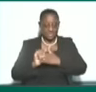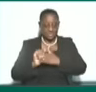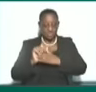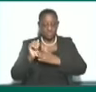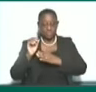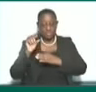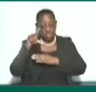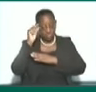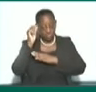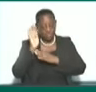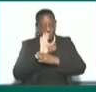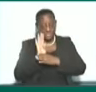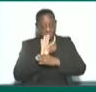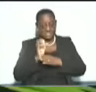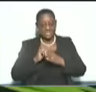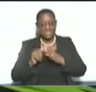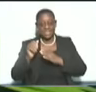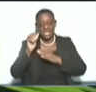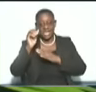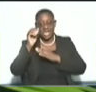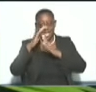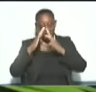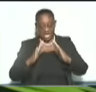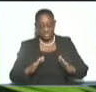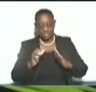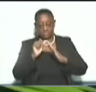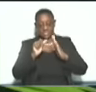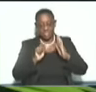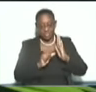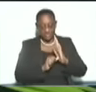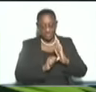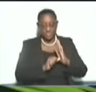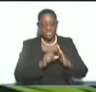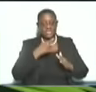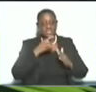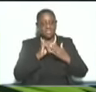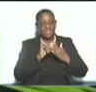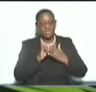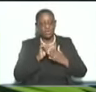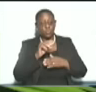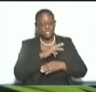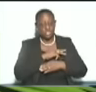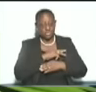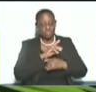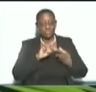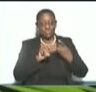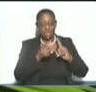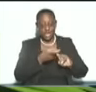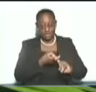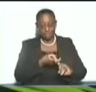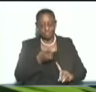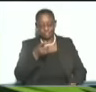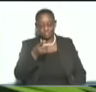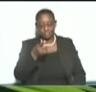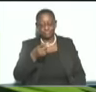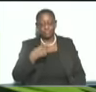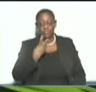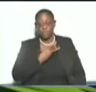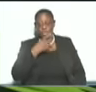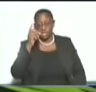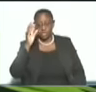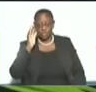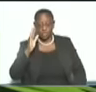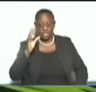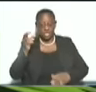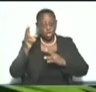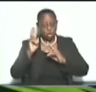Assembly. Above all, the Prime Minister referred to Wilchcombe as a friend. Let us honor Obi's legacy